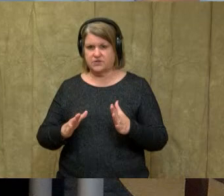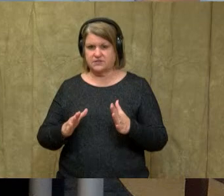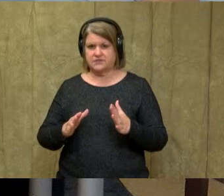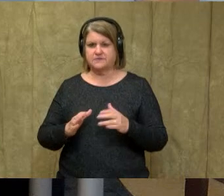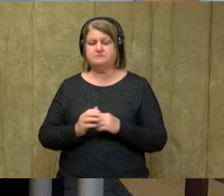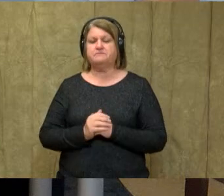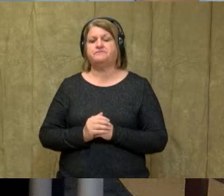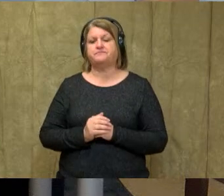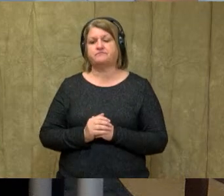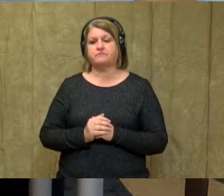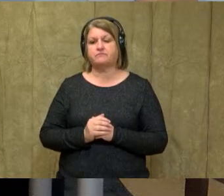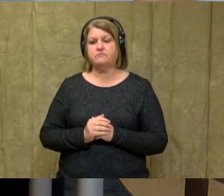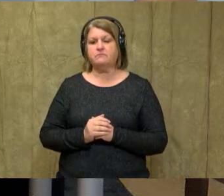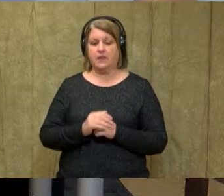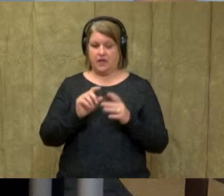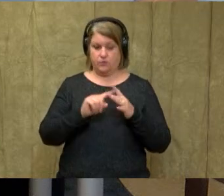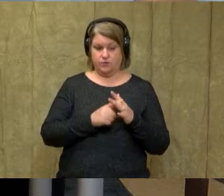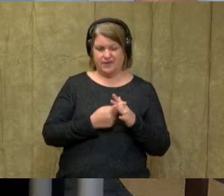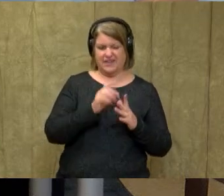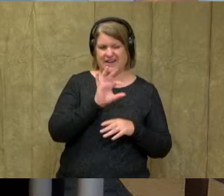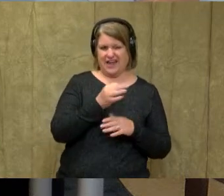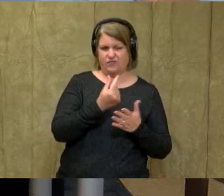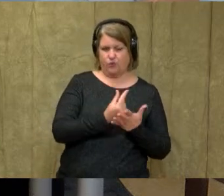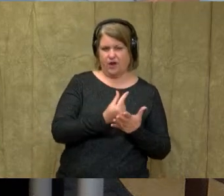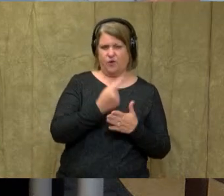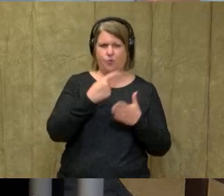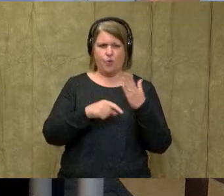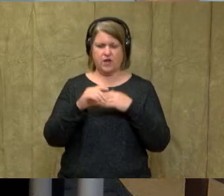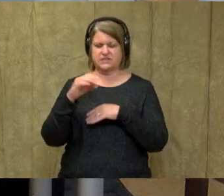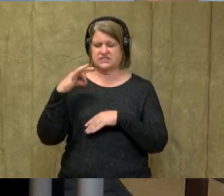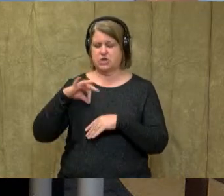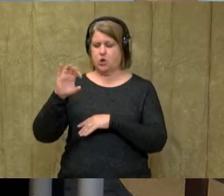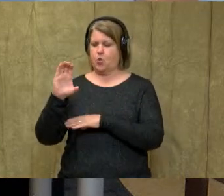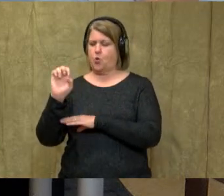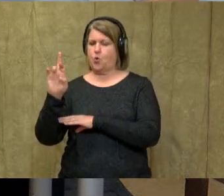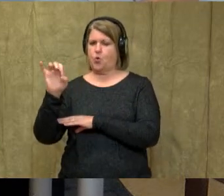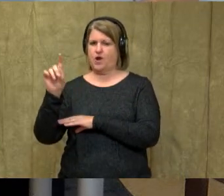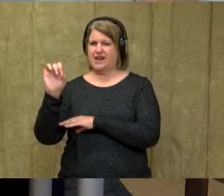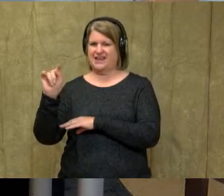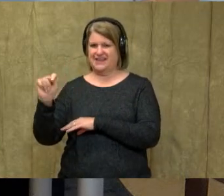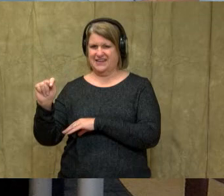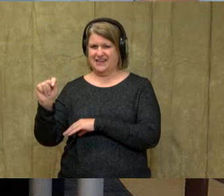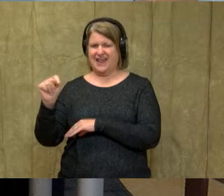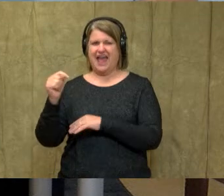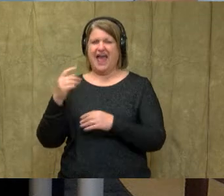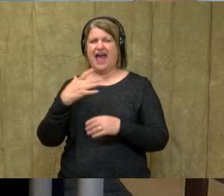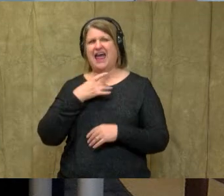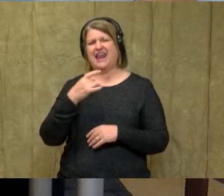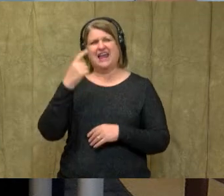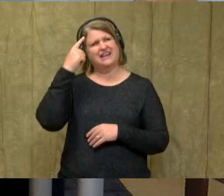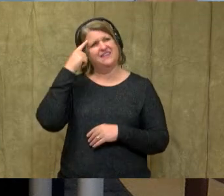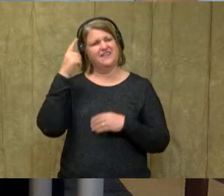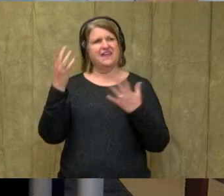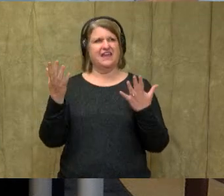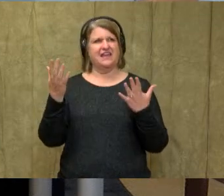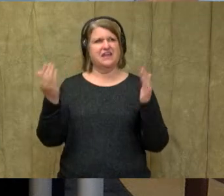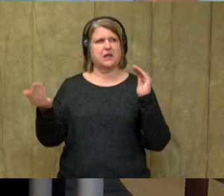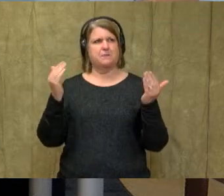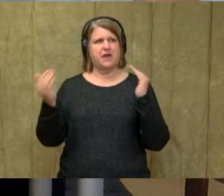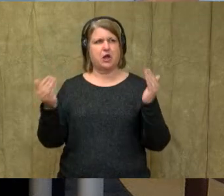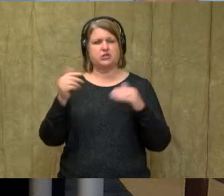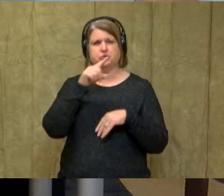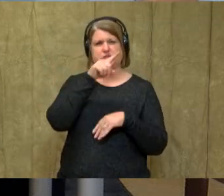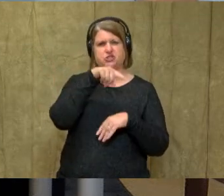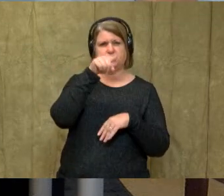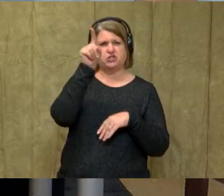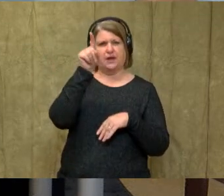first begin in 9th grade. What is a credit? A credit is, I like to think of it as a check mark. It means that you completed an